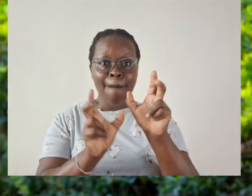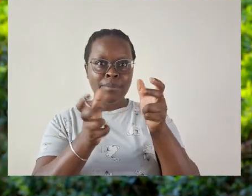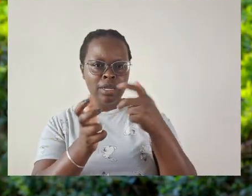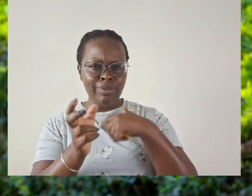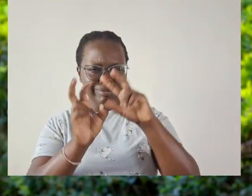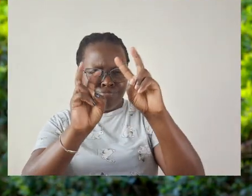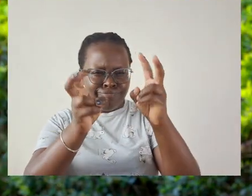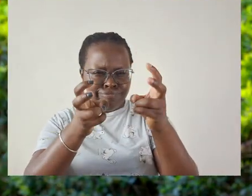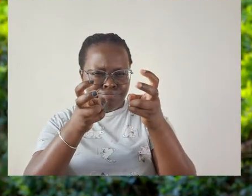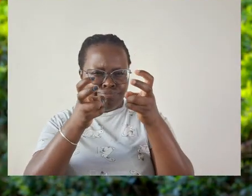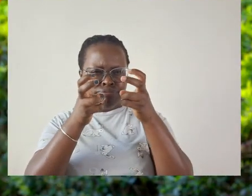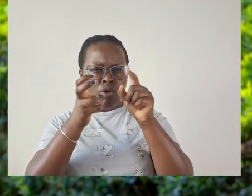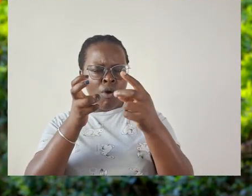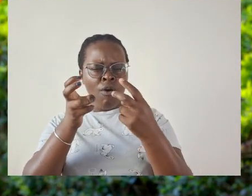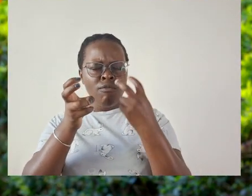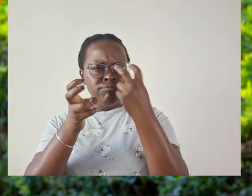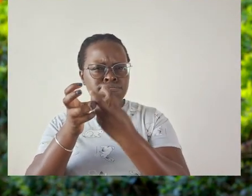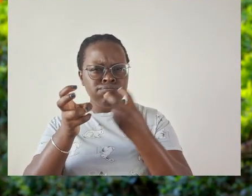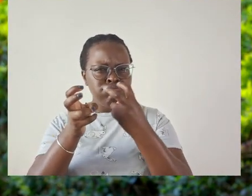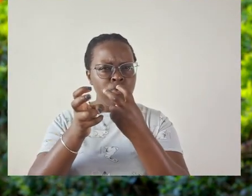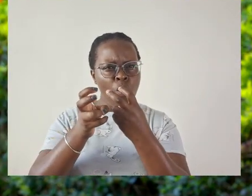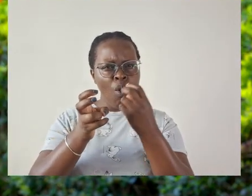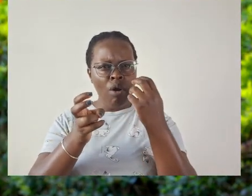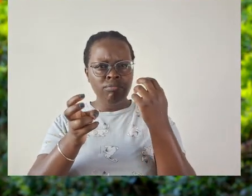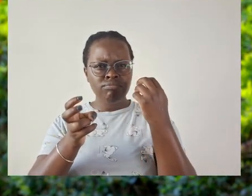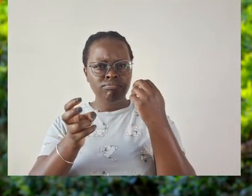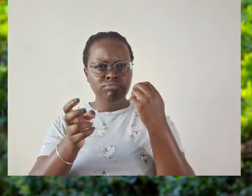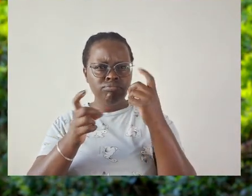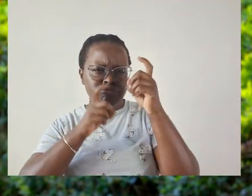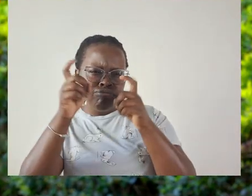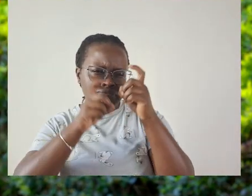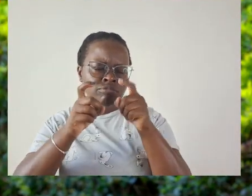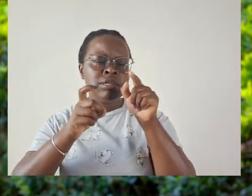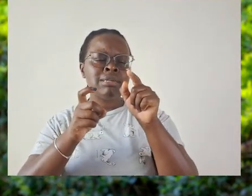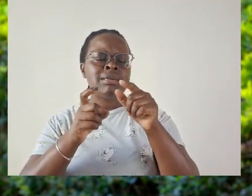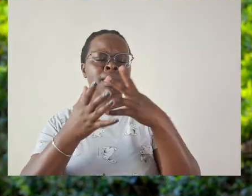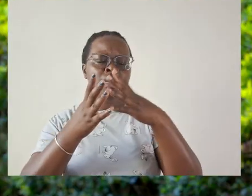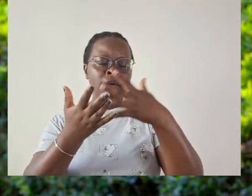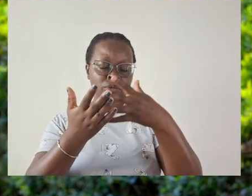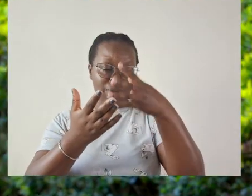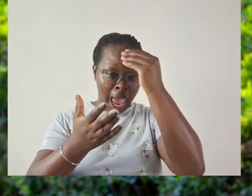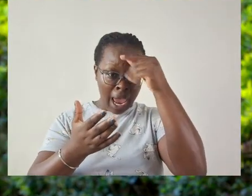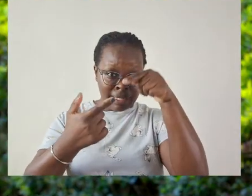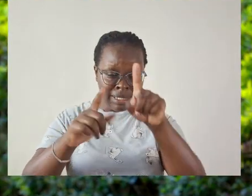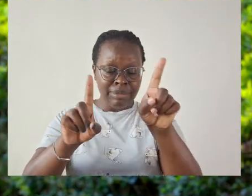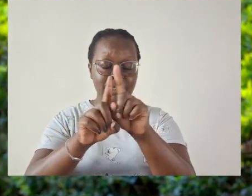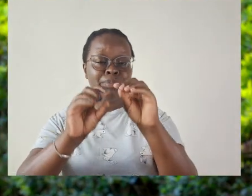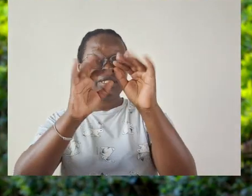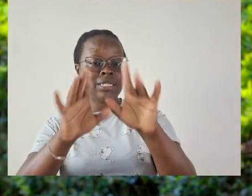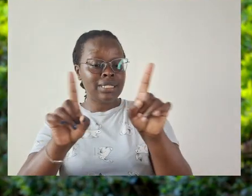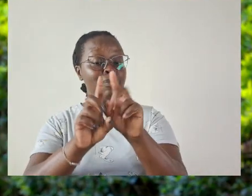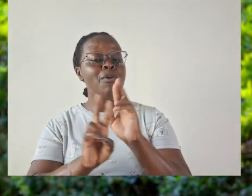to capture real verbatim action points that were captured by the learners themselves, the teachers, and of course the